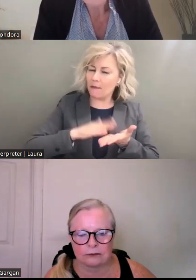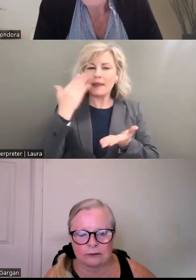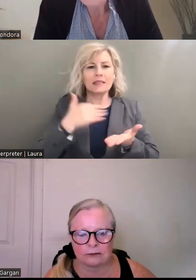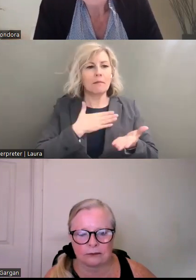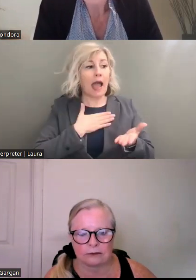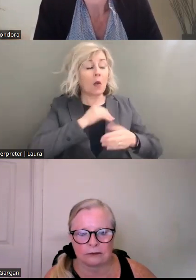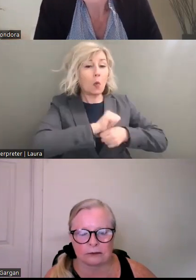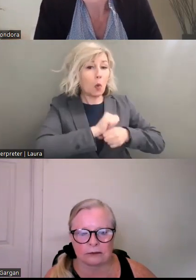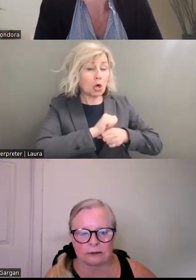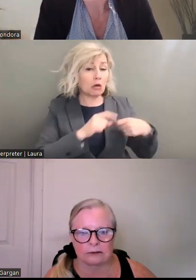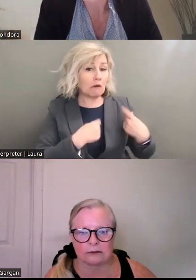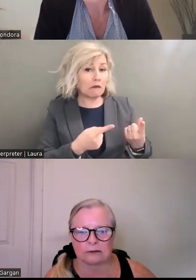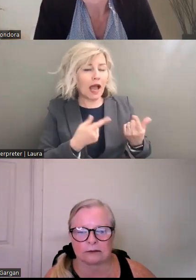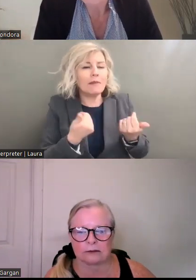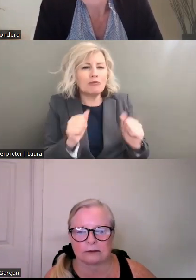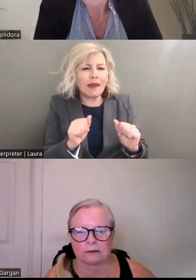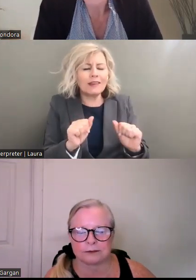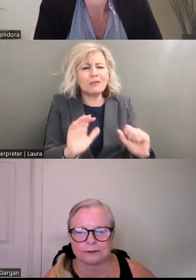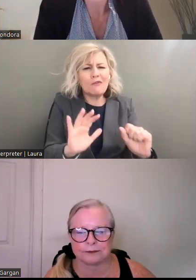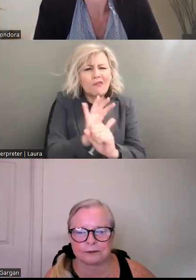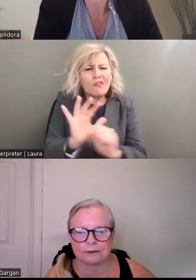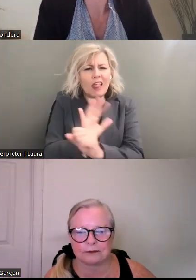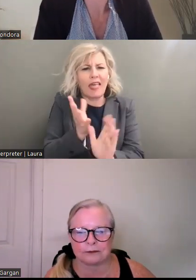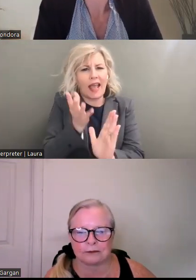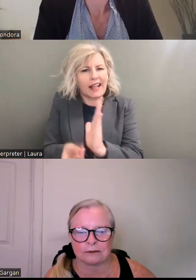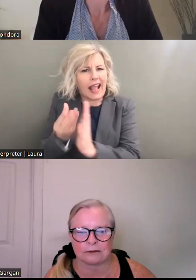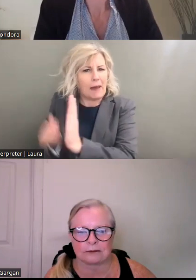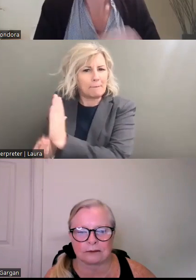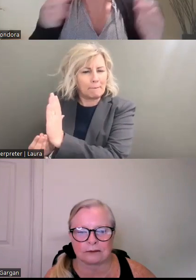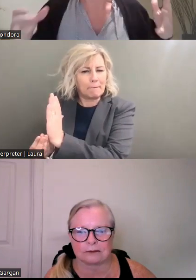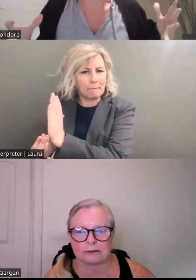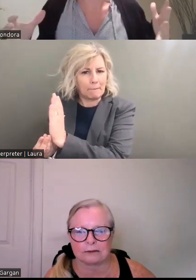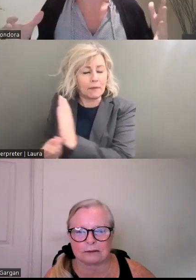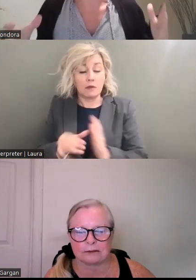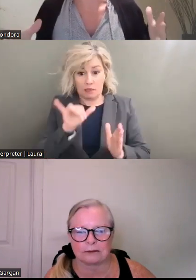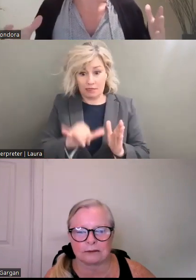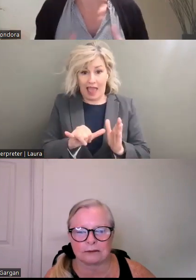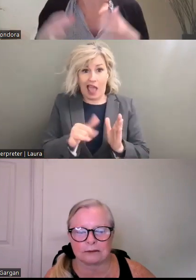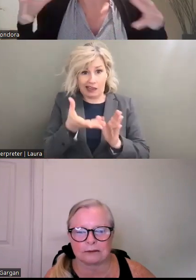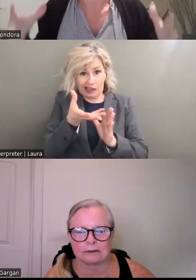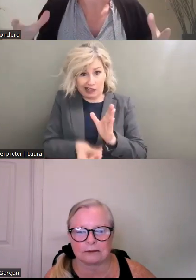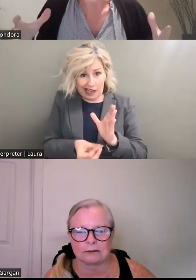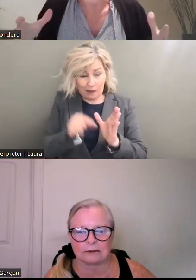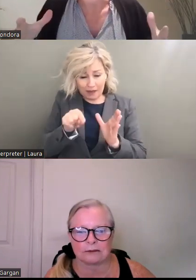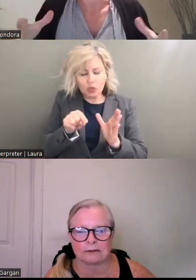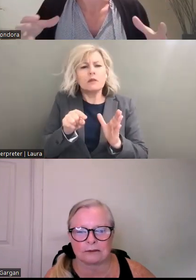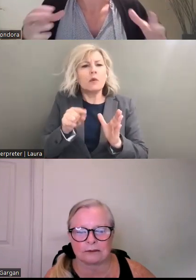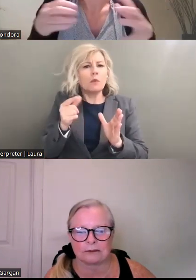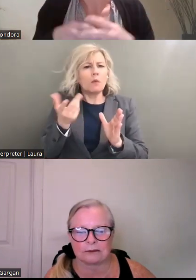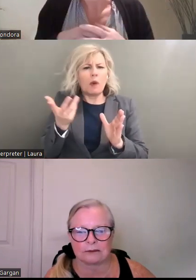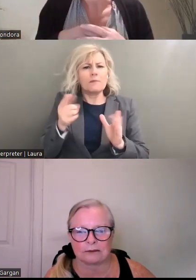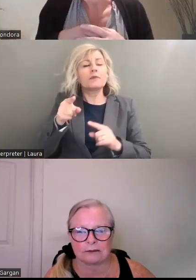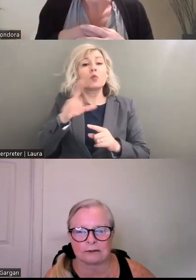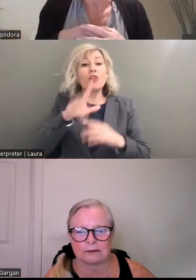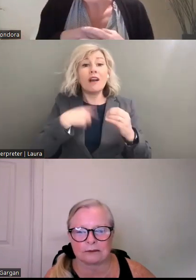been trying to help fill a gap in the field. And that gap is about the fact that when we talk about recovery and